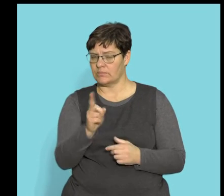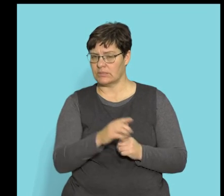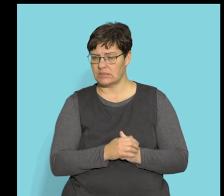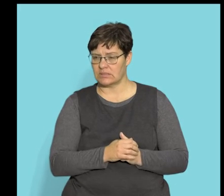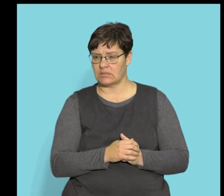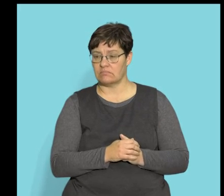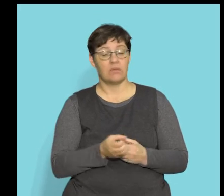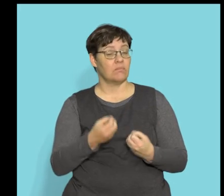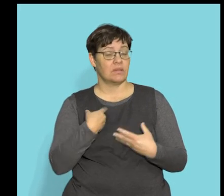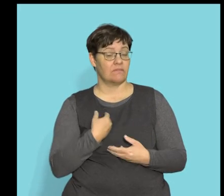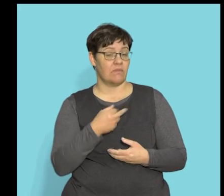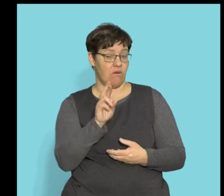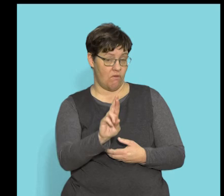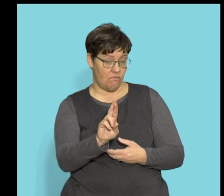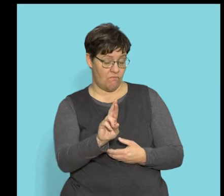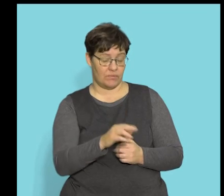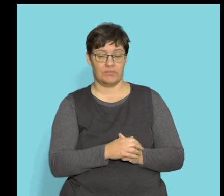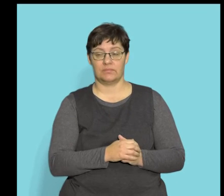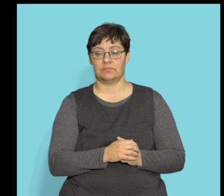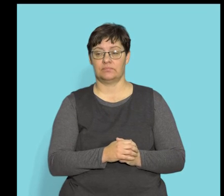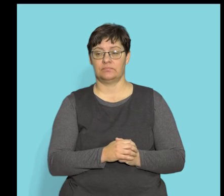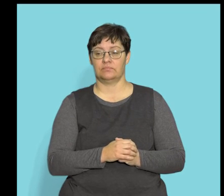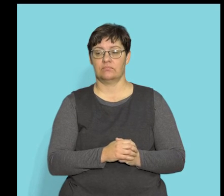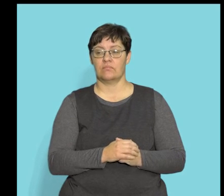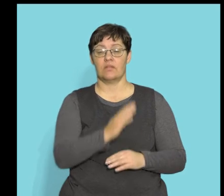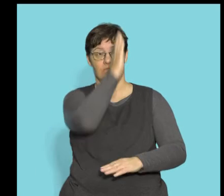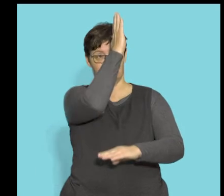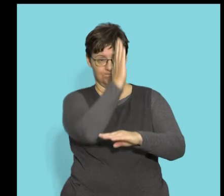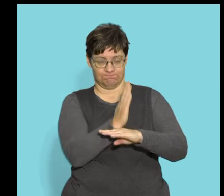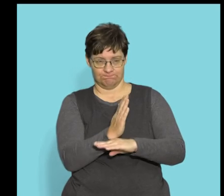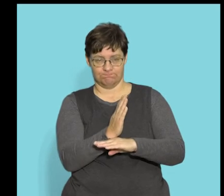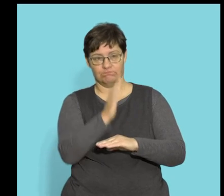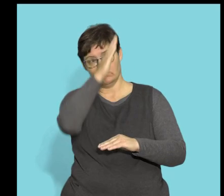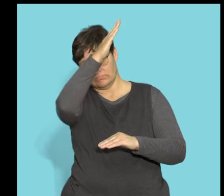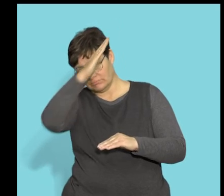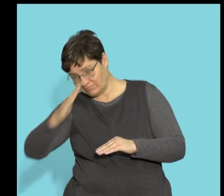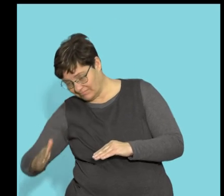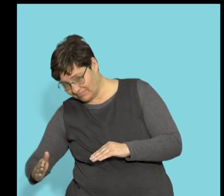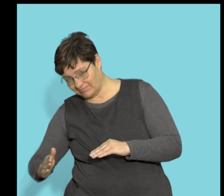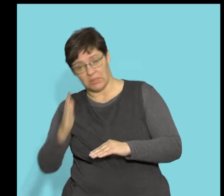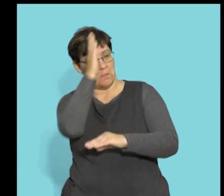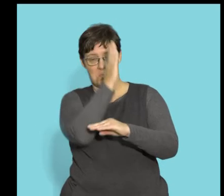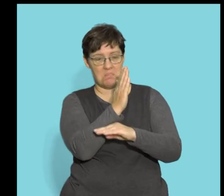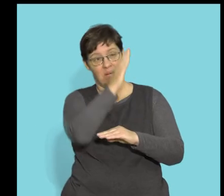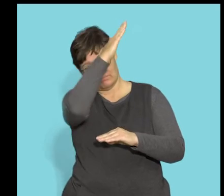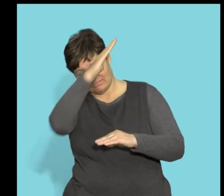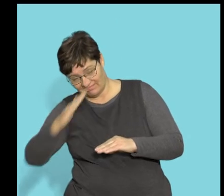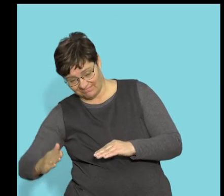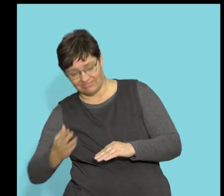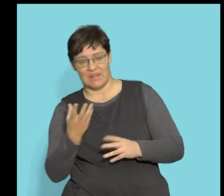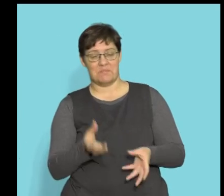have I been given? I've been given my radius and I've been given my slant